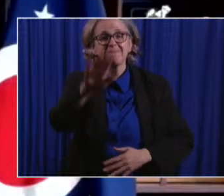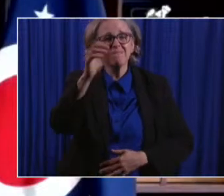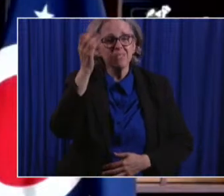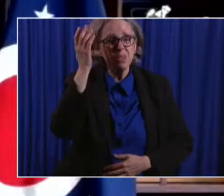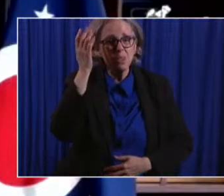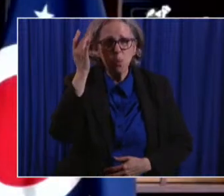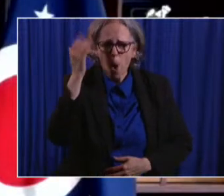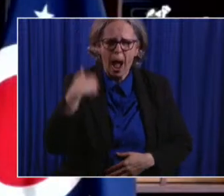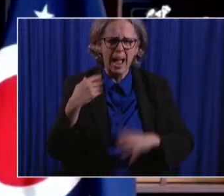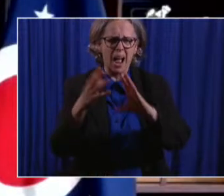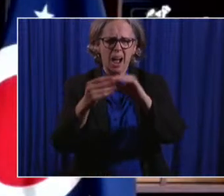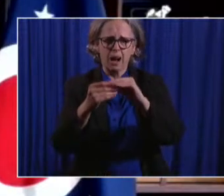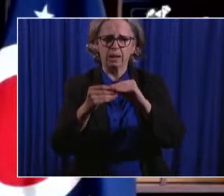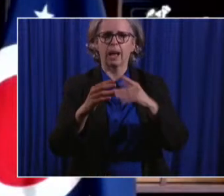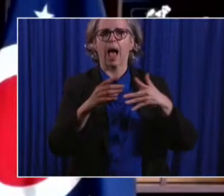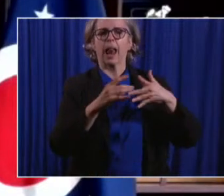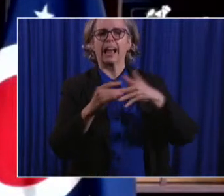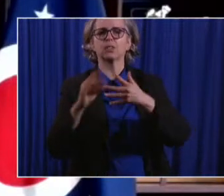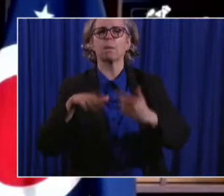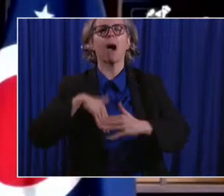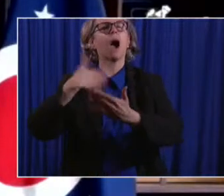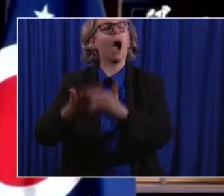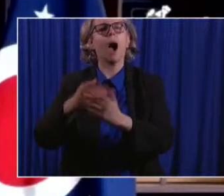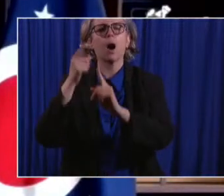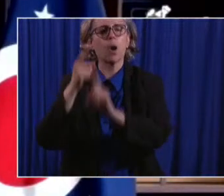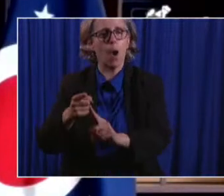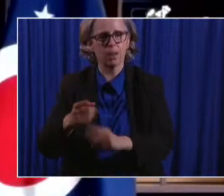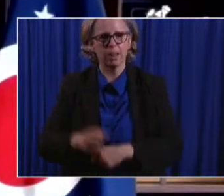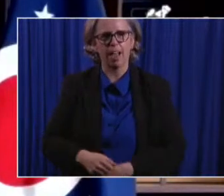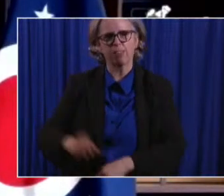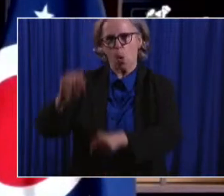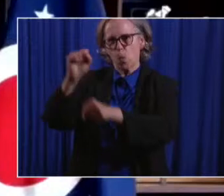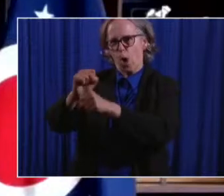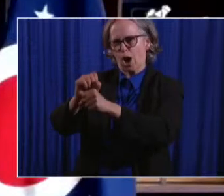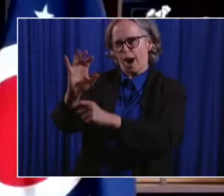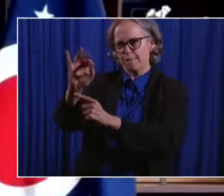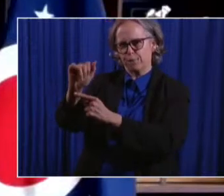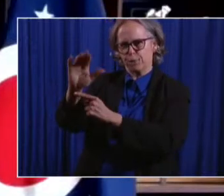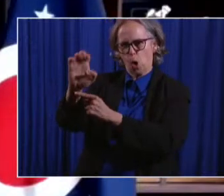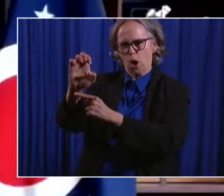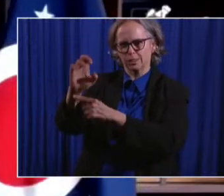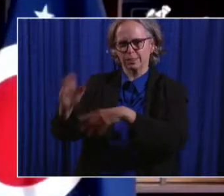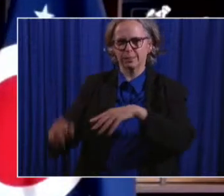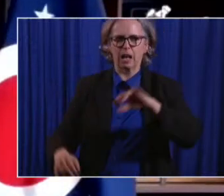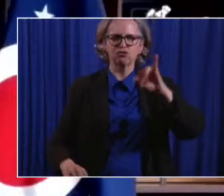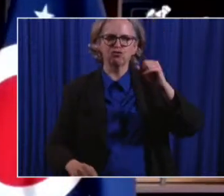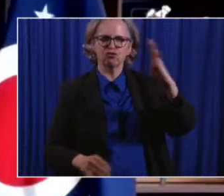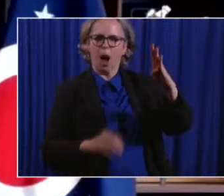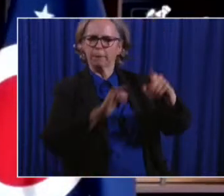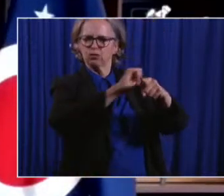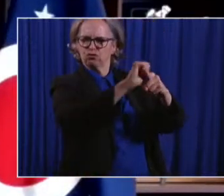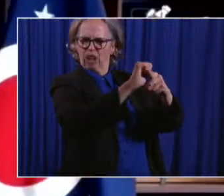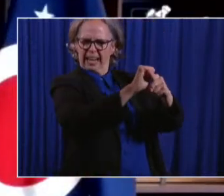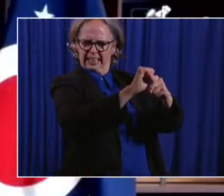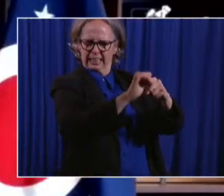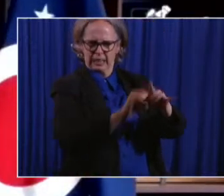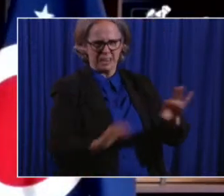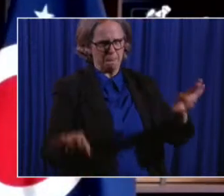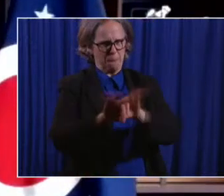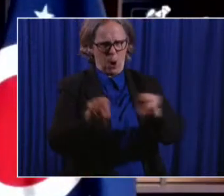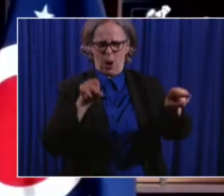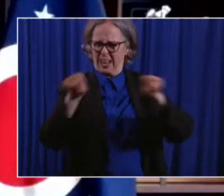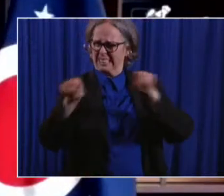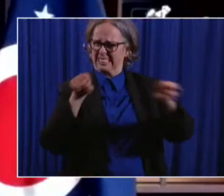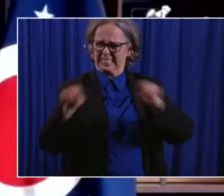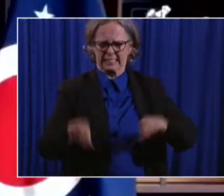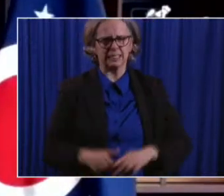training, which was critical for our ability to land this facility. And we have another round